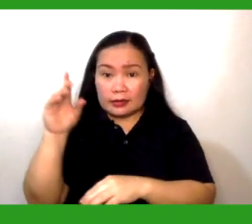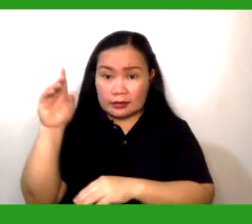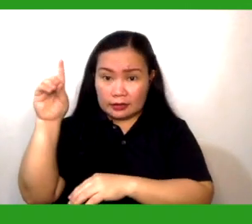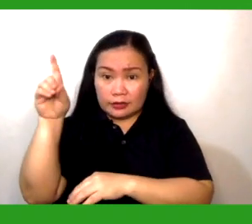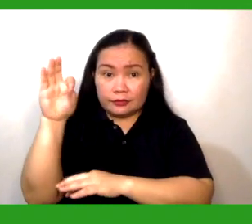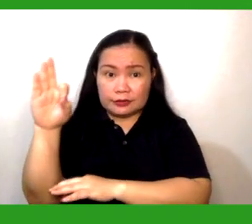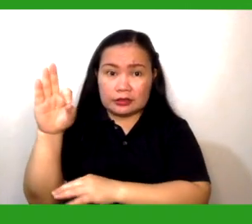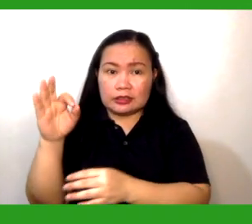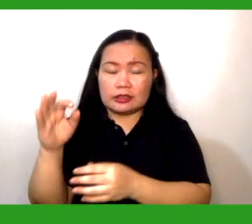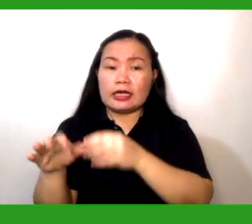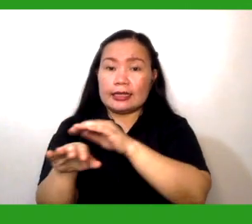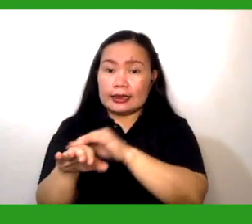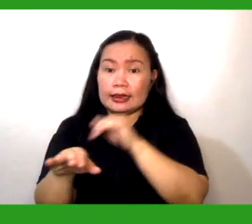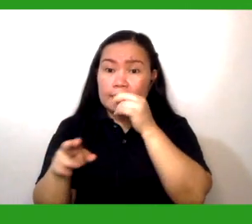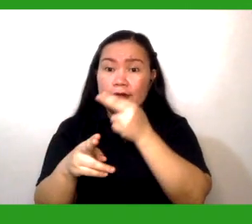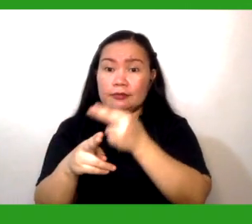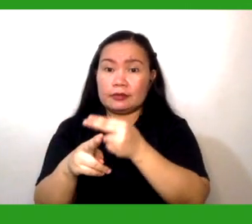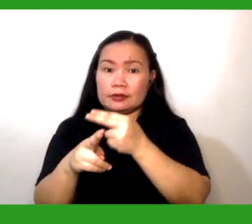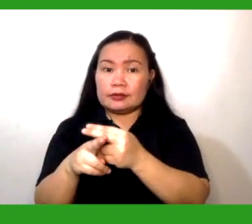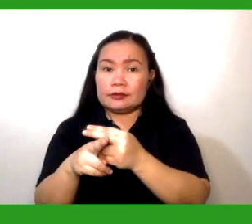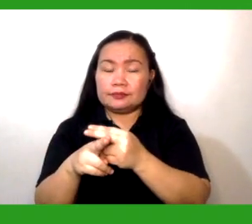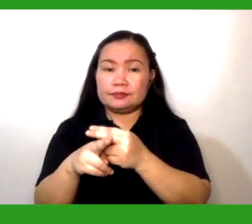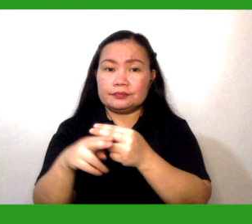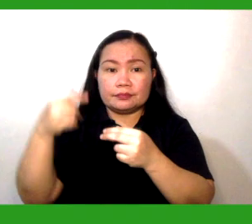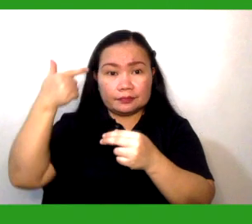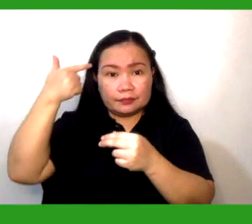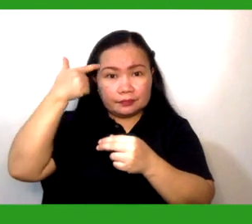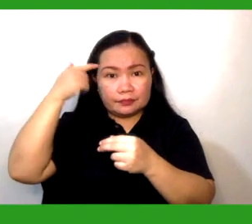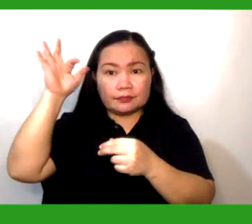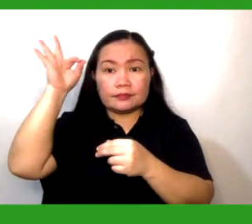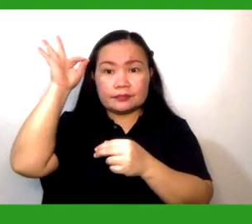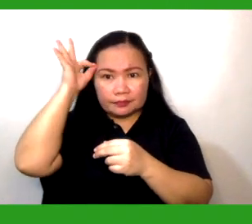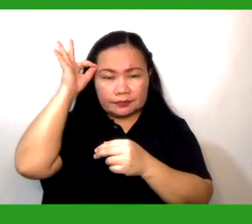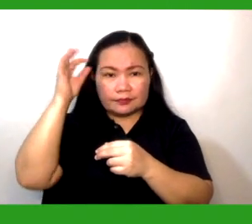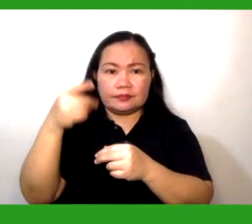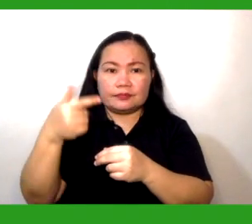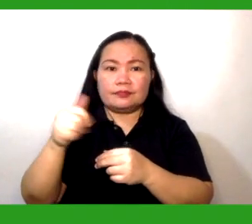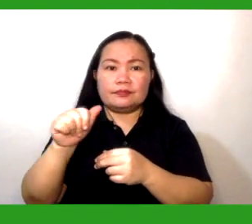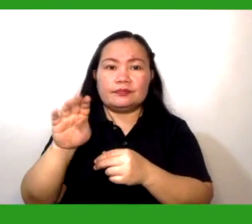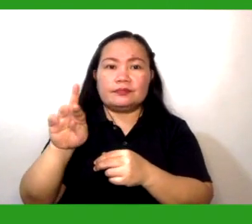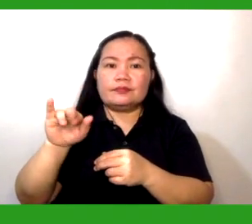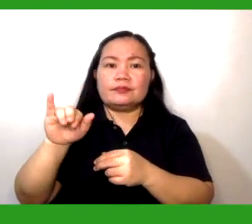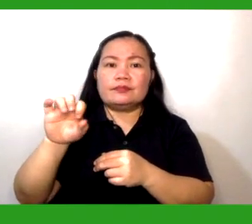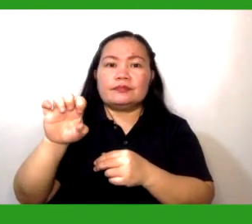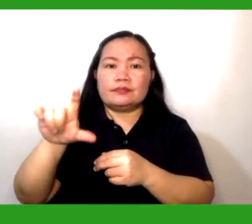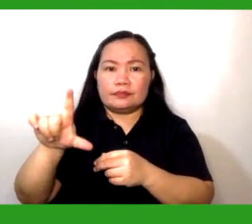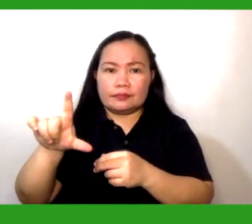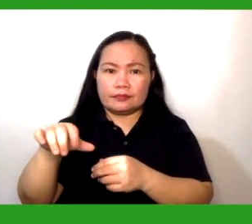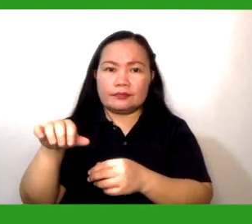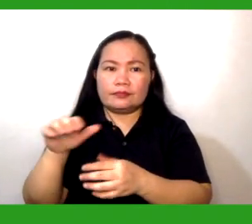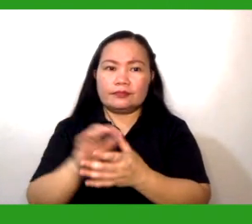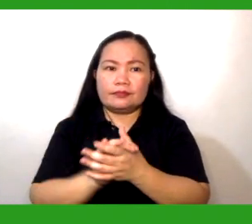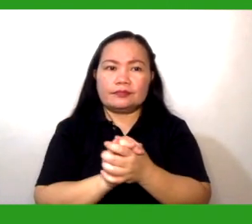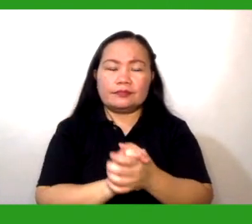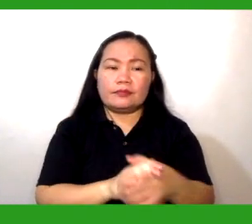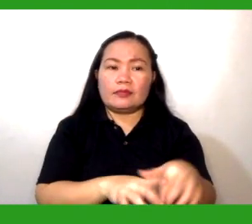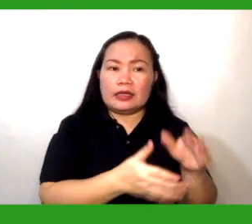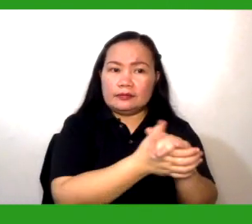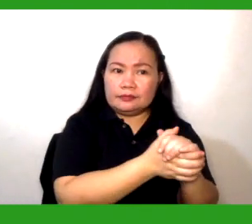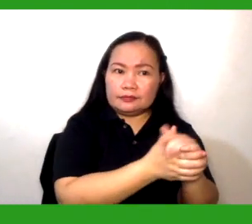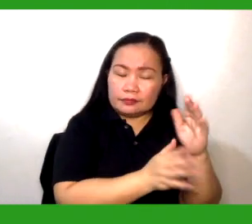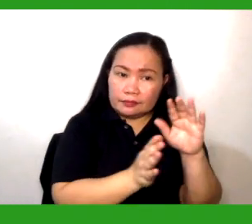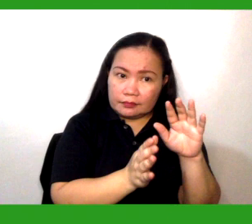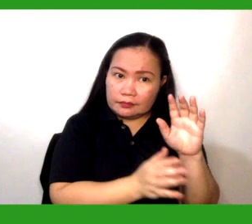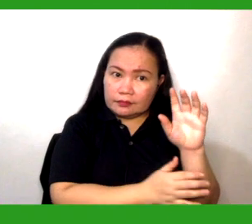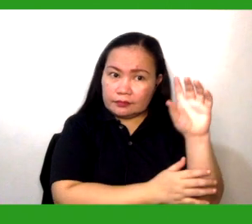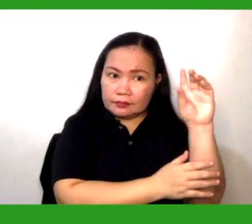after Gabriel Fahrenheit. Okay. Next. It is denoted by the degree and then capital C.